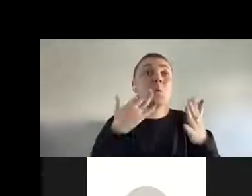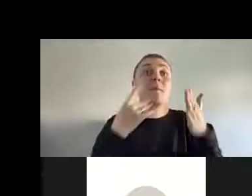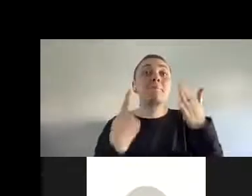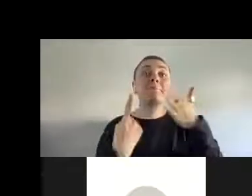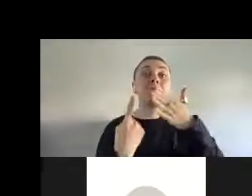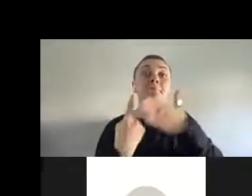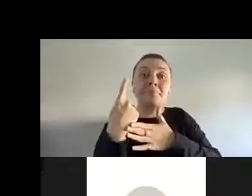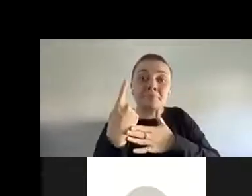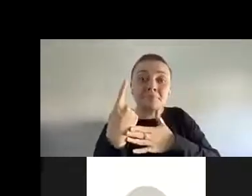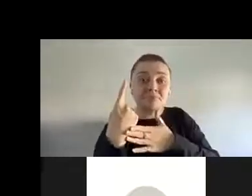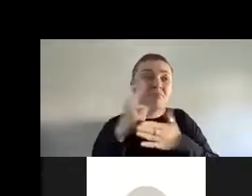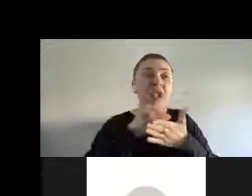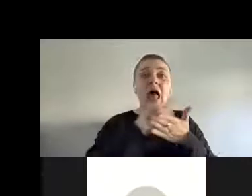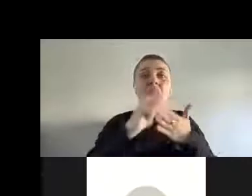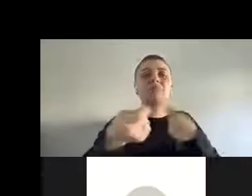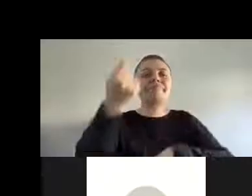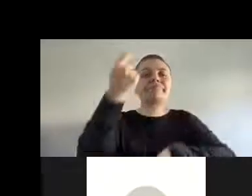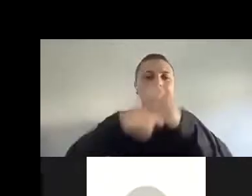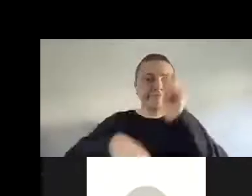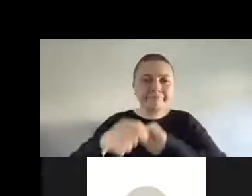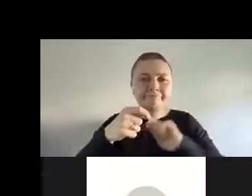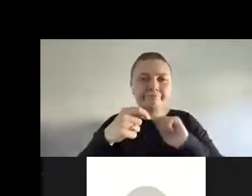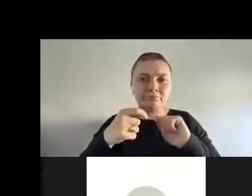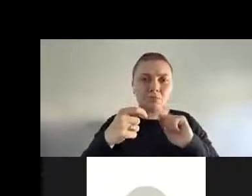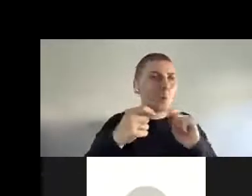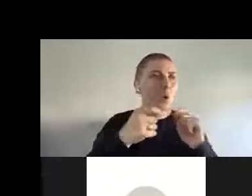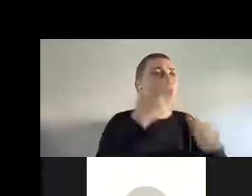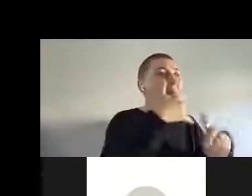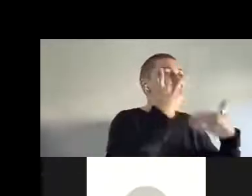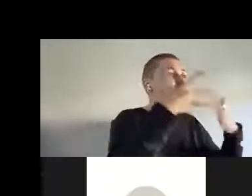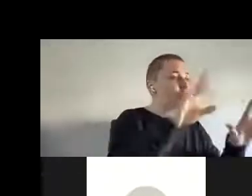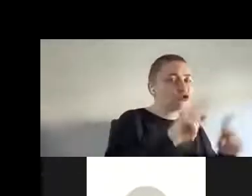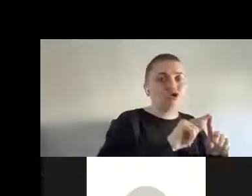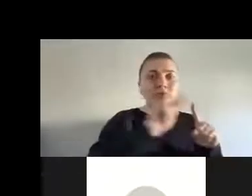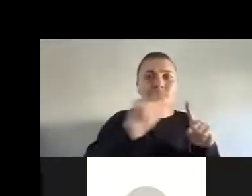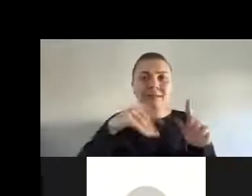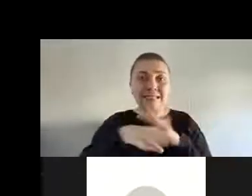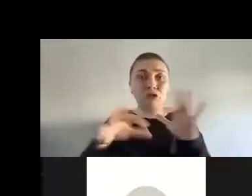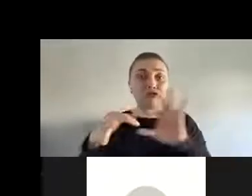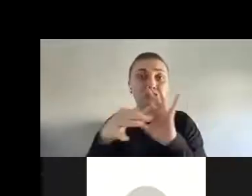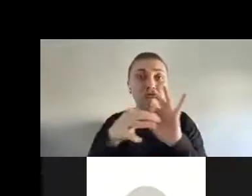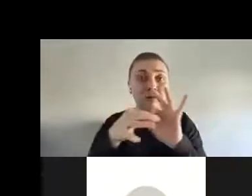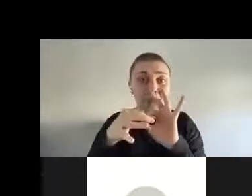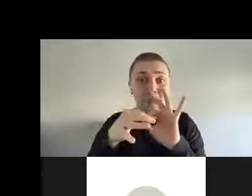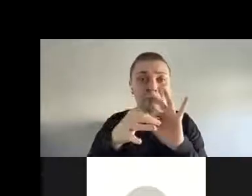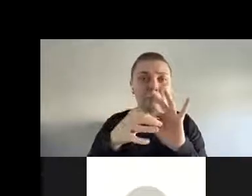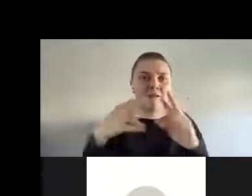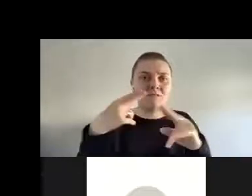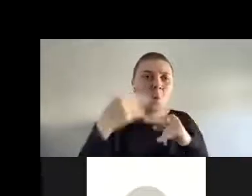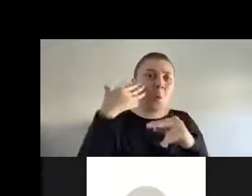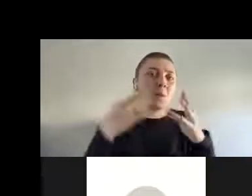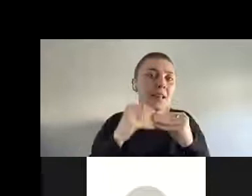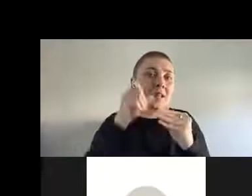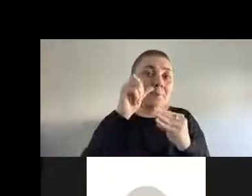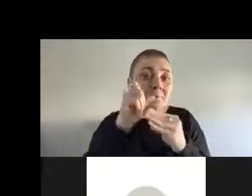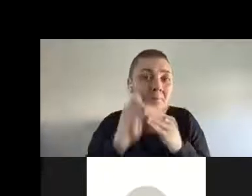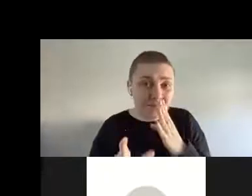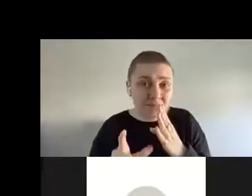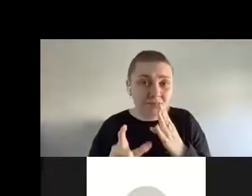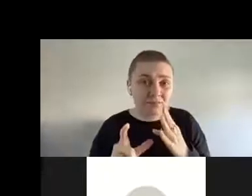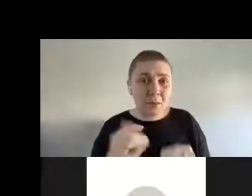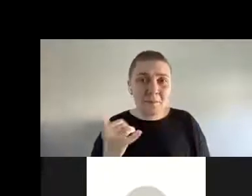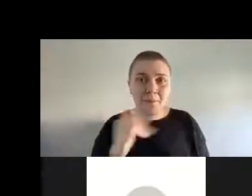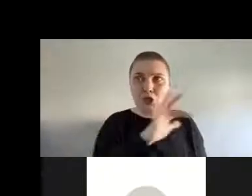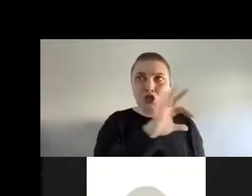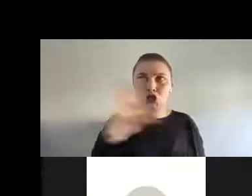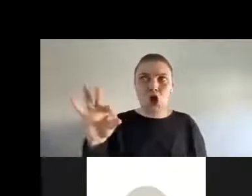to eventually leaving school and then entering into a relationship for a woman with disability, they might not